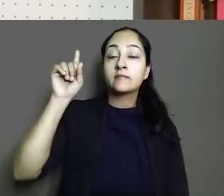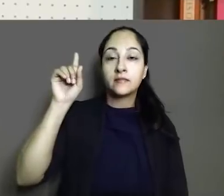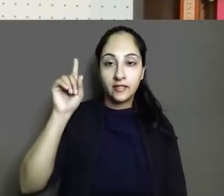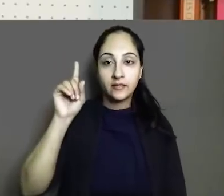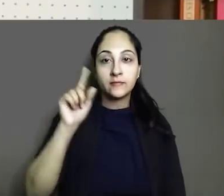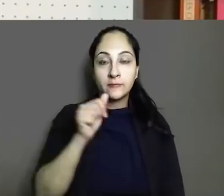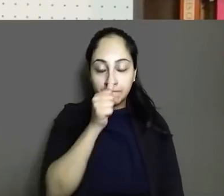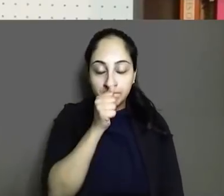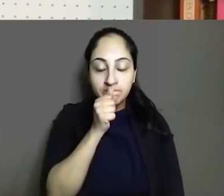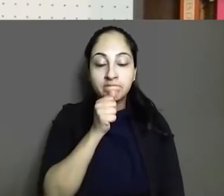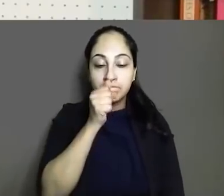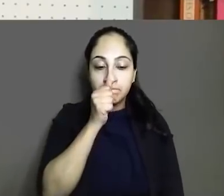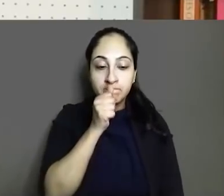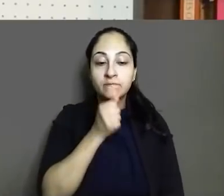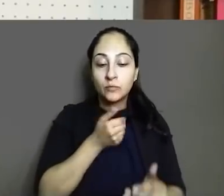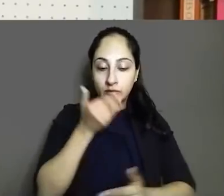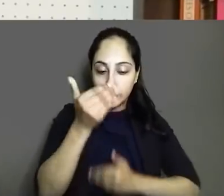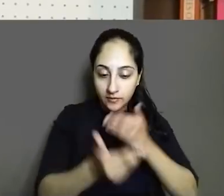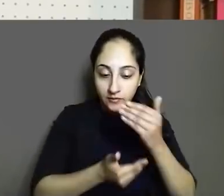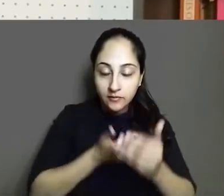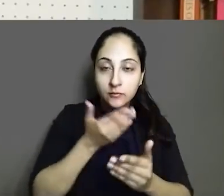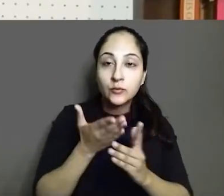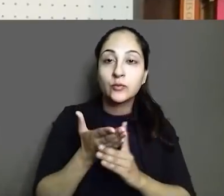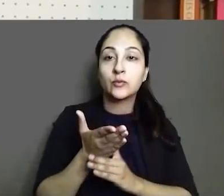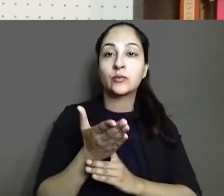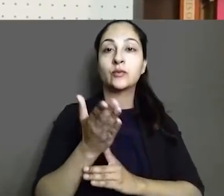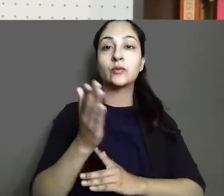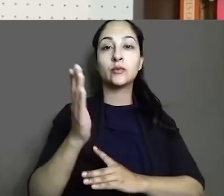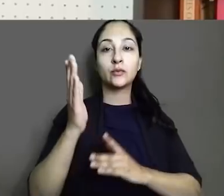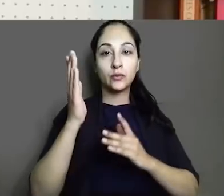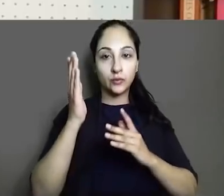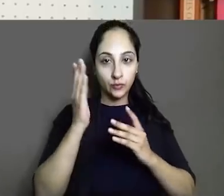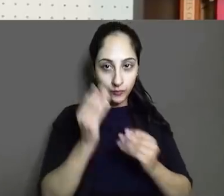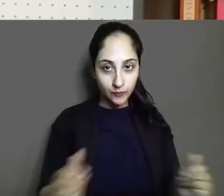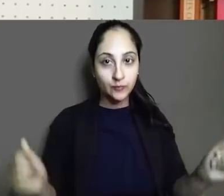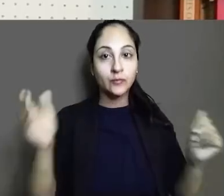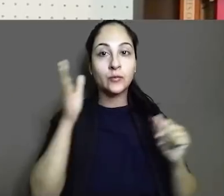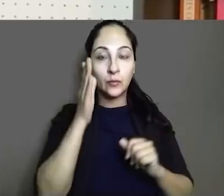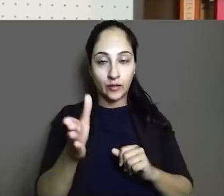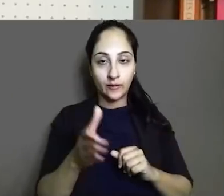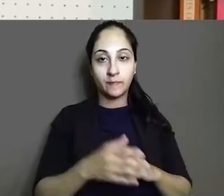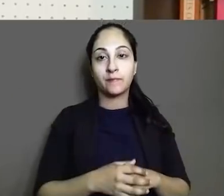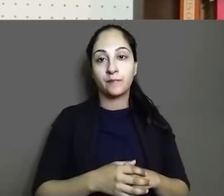getting vaccinated is going to be very, very important. I would say